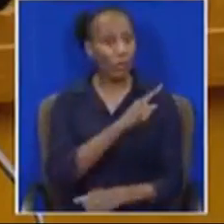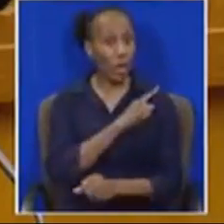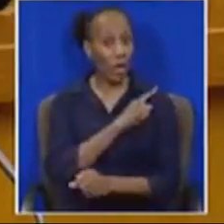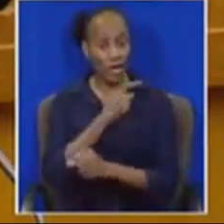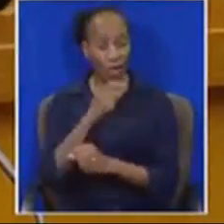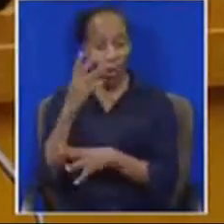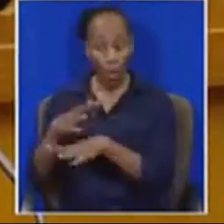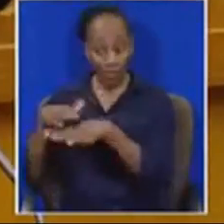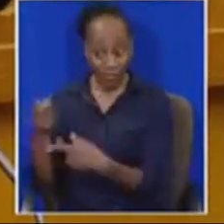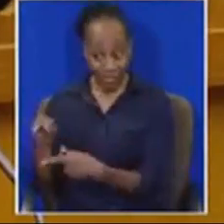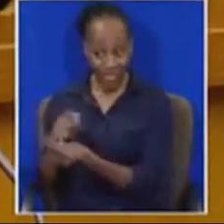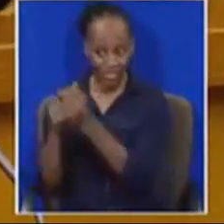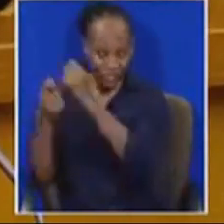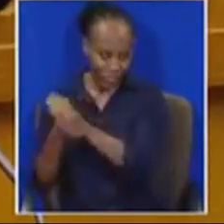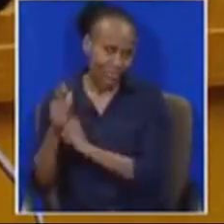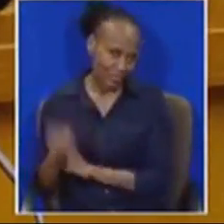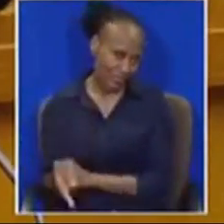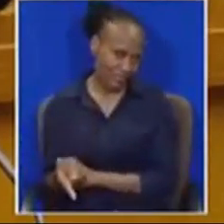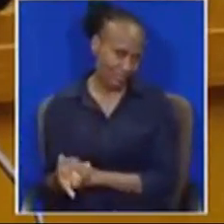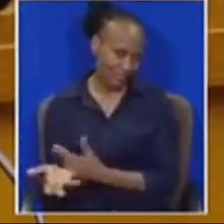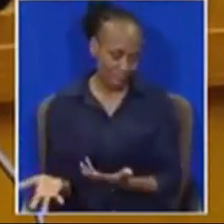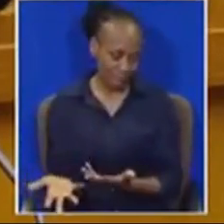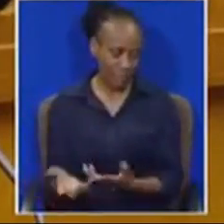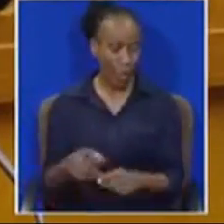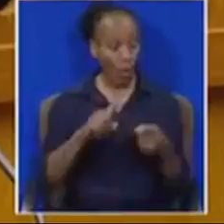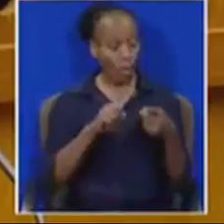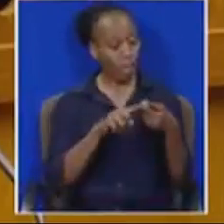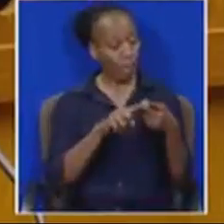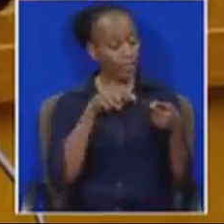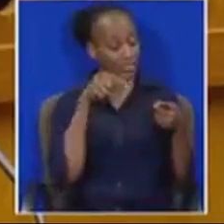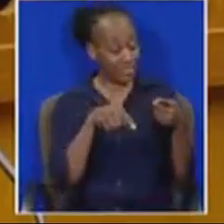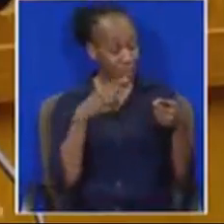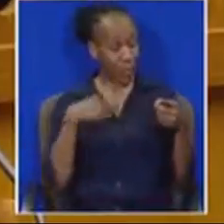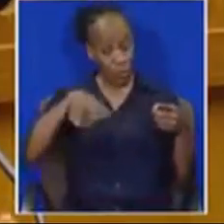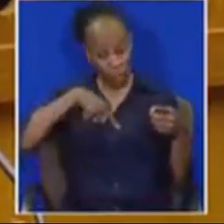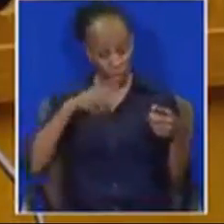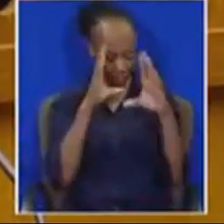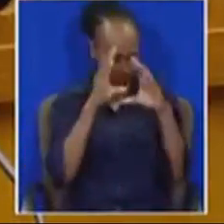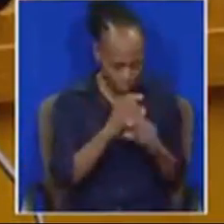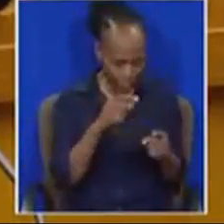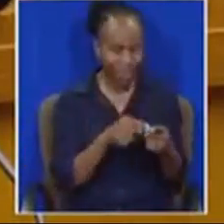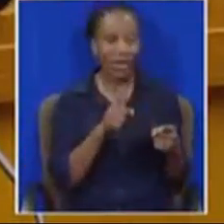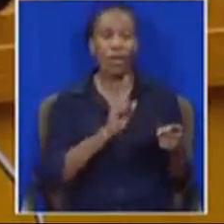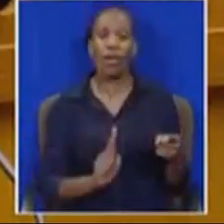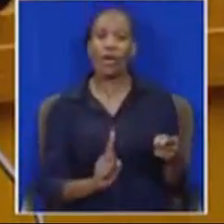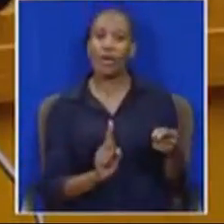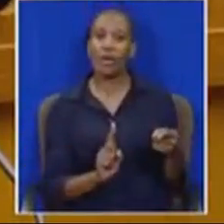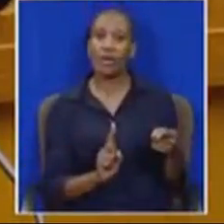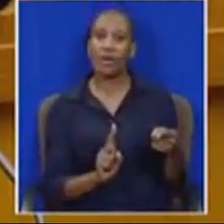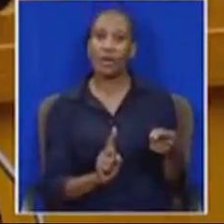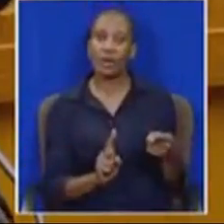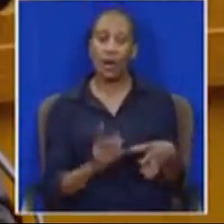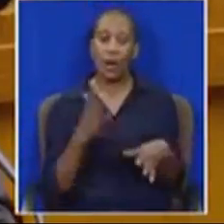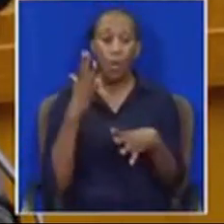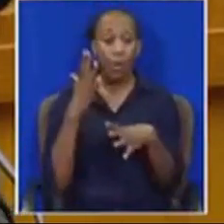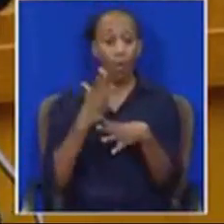challenge. One of the initiatives we will embark on is to convene a job